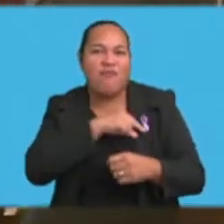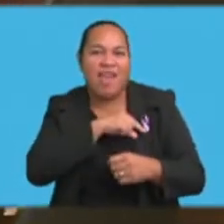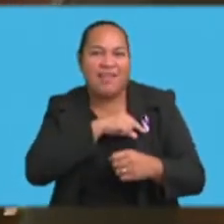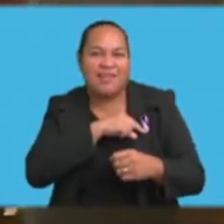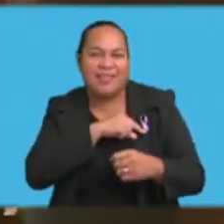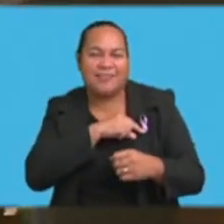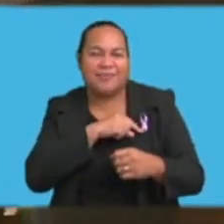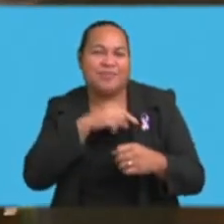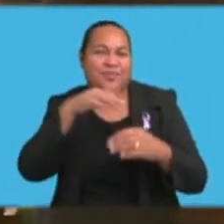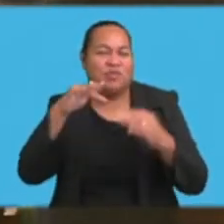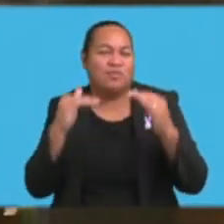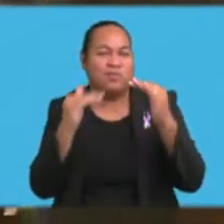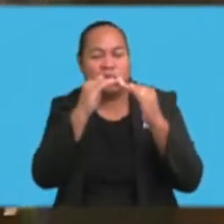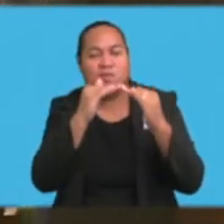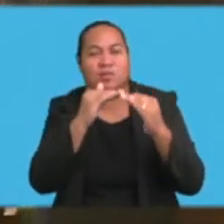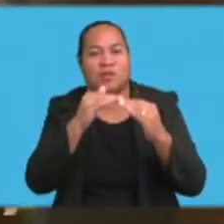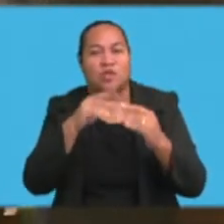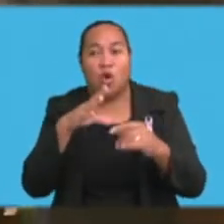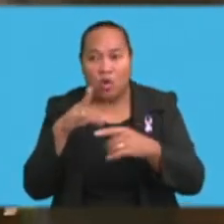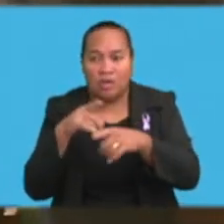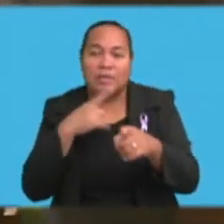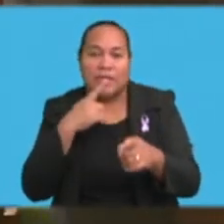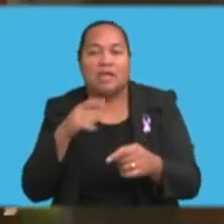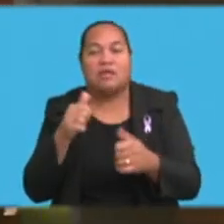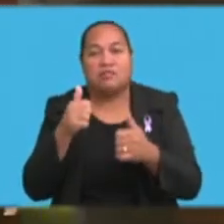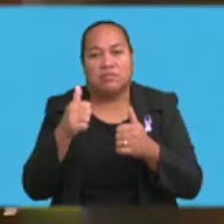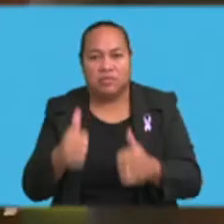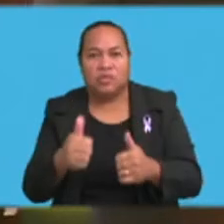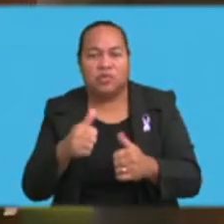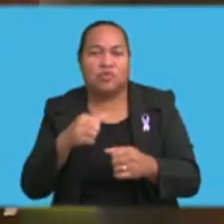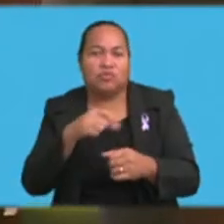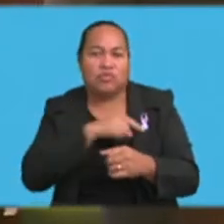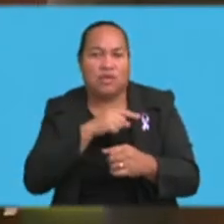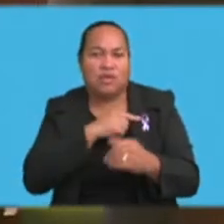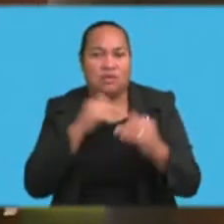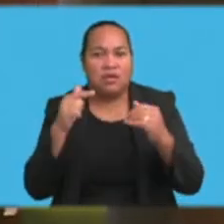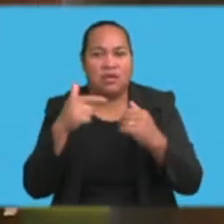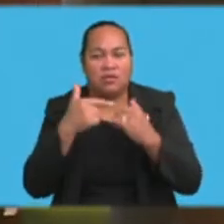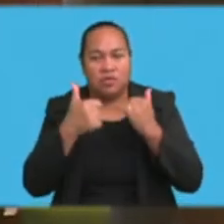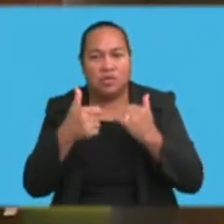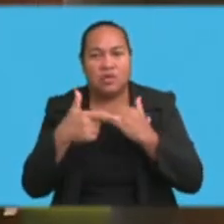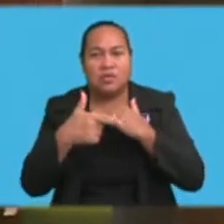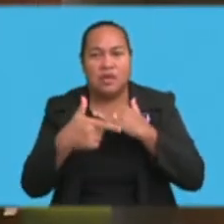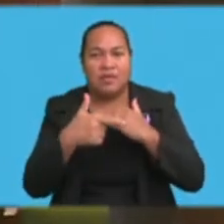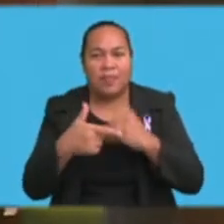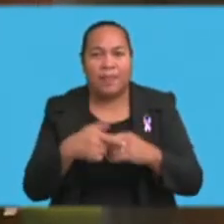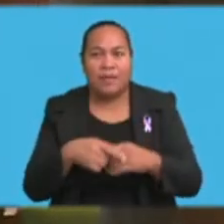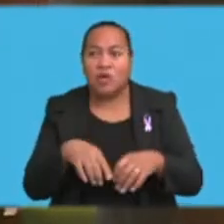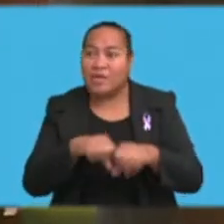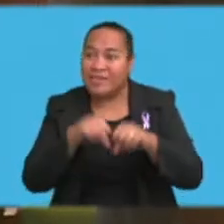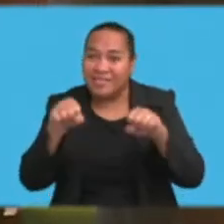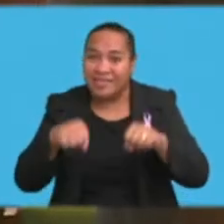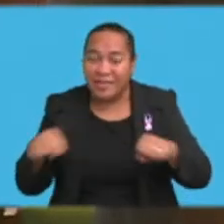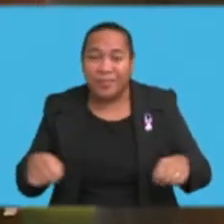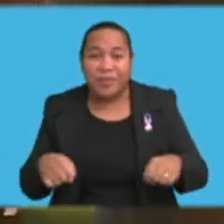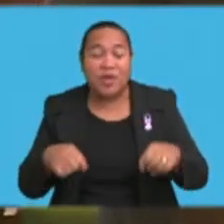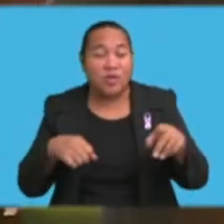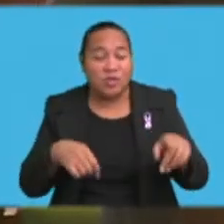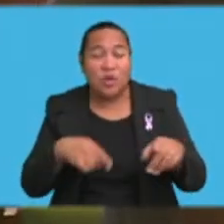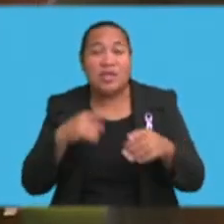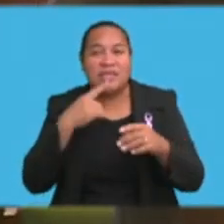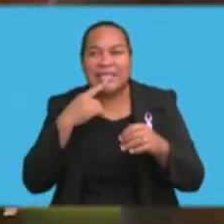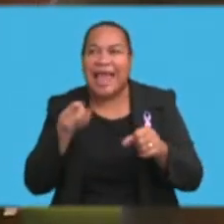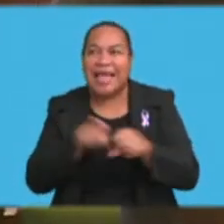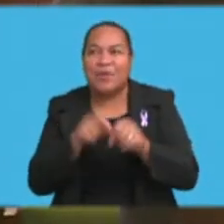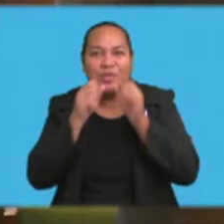accredits external OHS trainers. That accreditation training will continue, and it assists the ministry in spreading the OHS